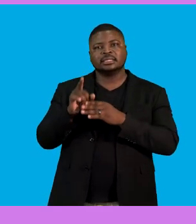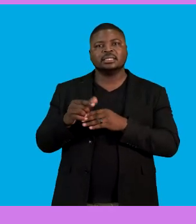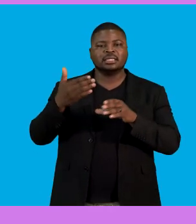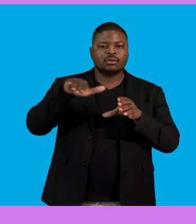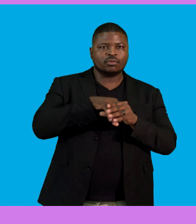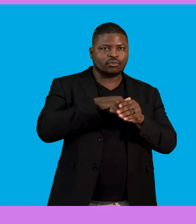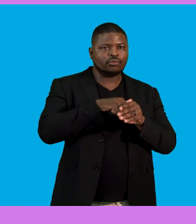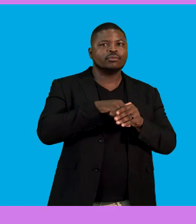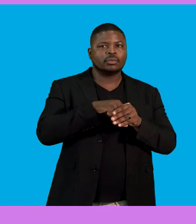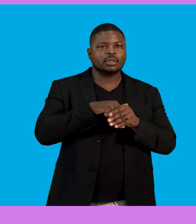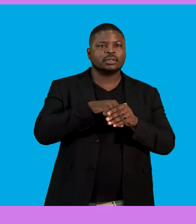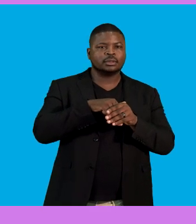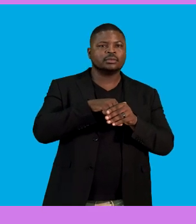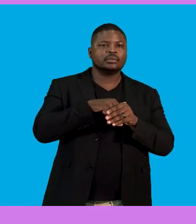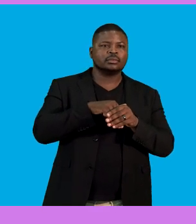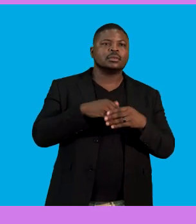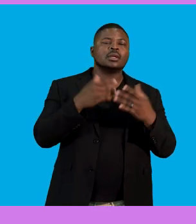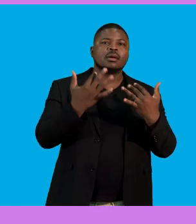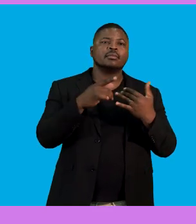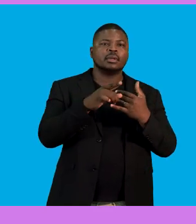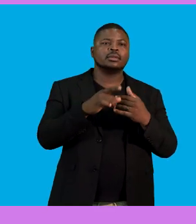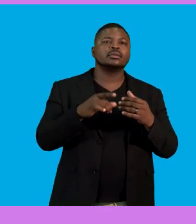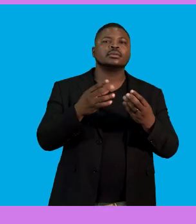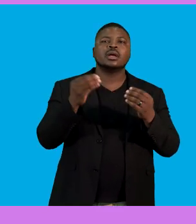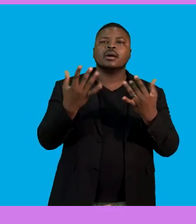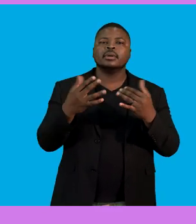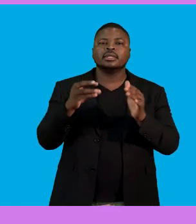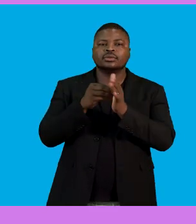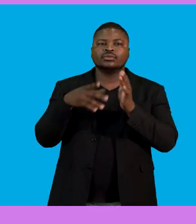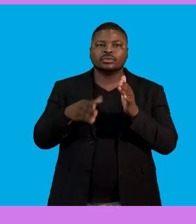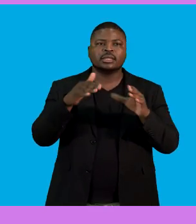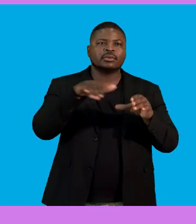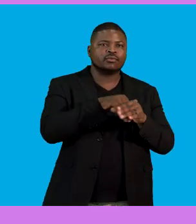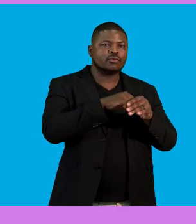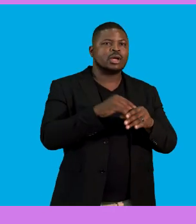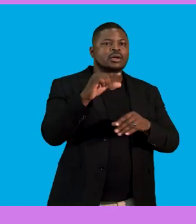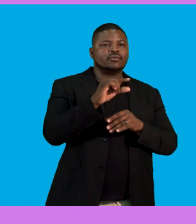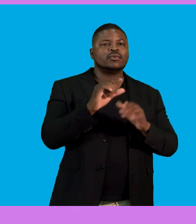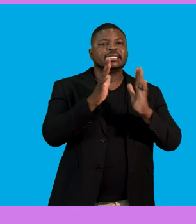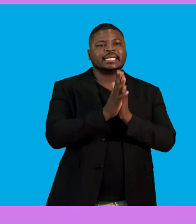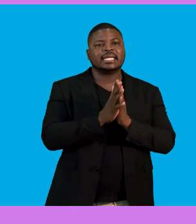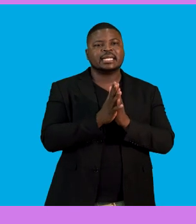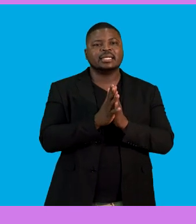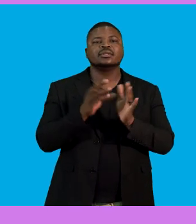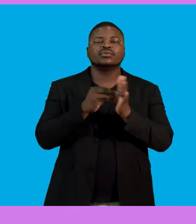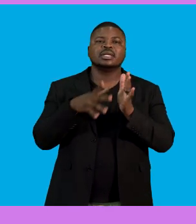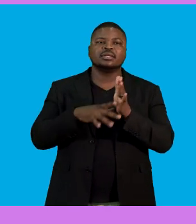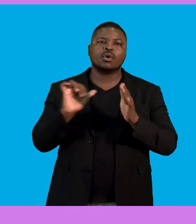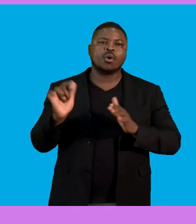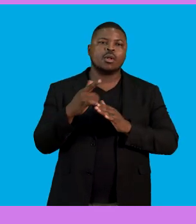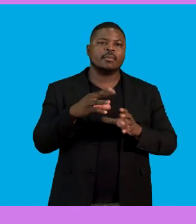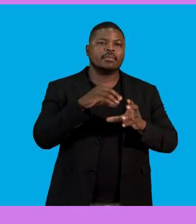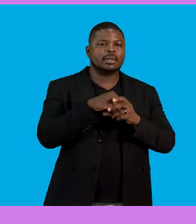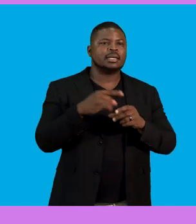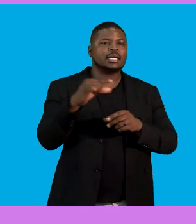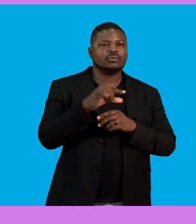learners are in, so how many learners in total are in this grade 10? How many learners in total in